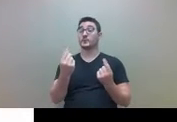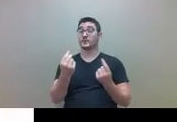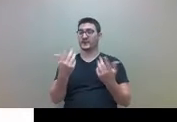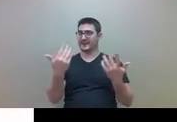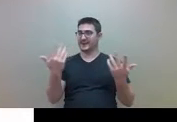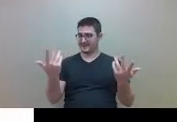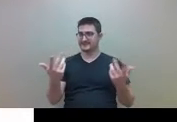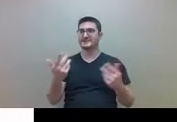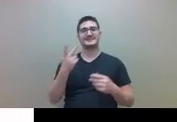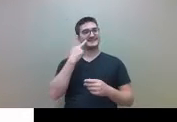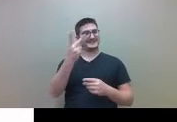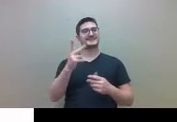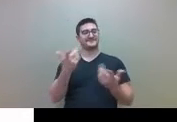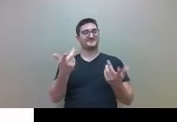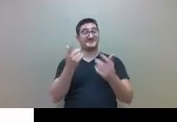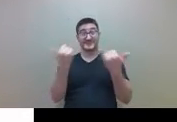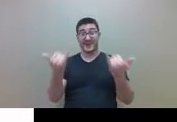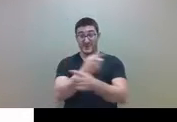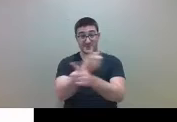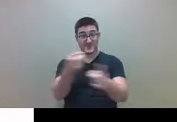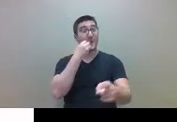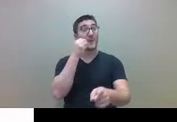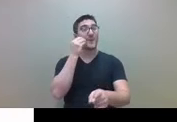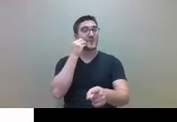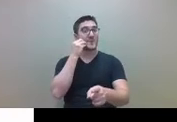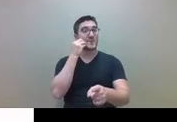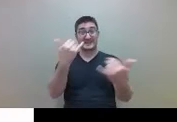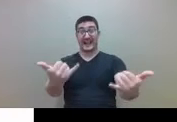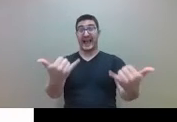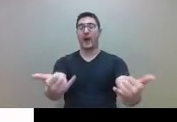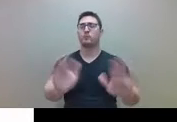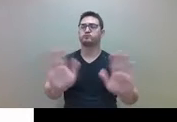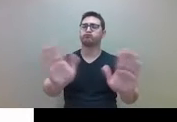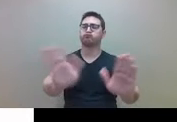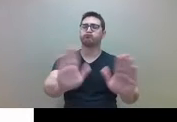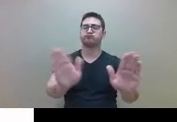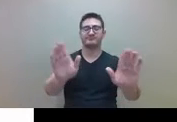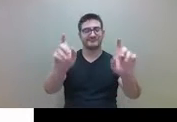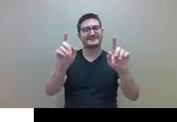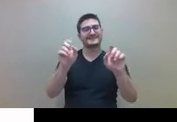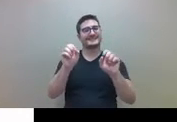coloring exercise at home. Okay, and you can do this later. I won't ask you for homework.